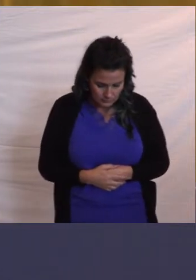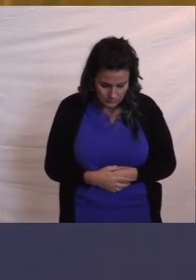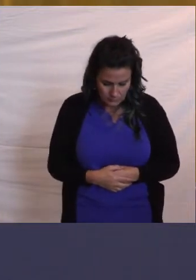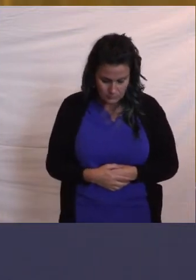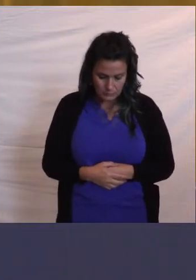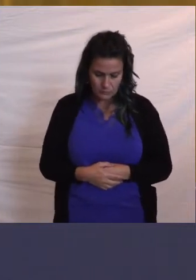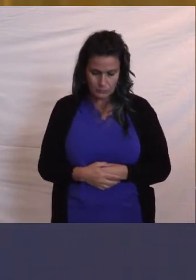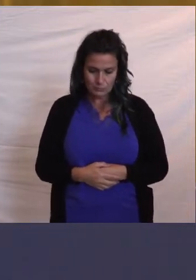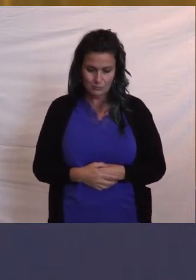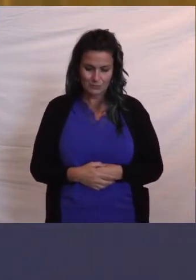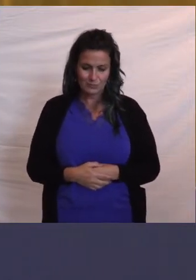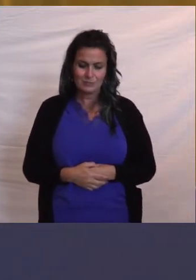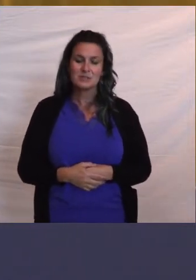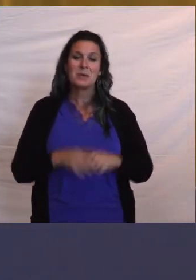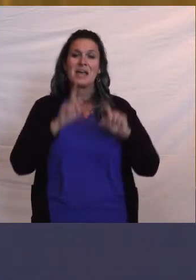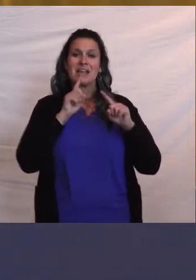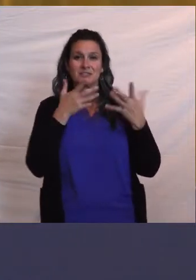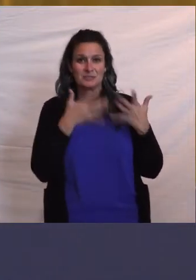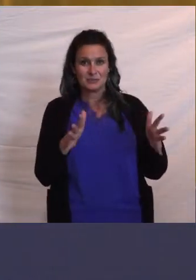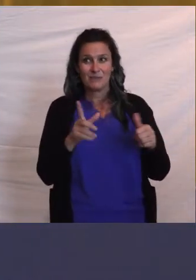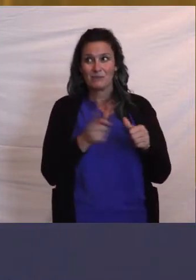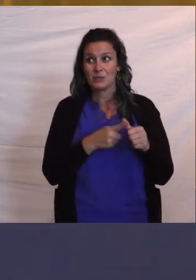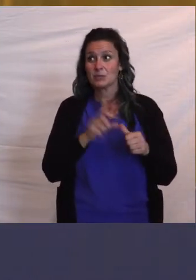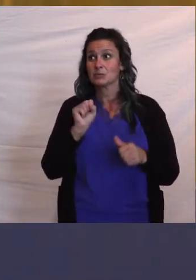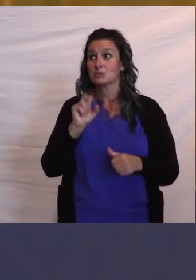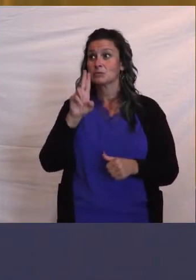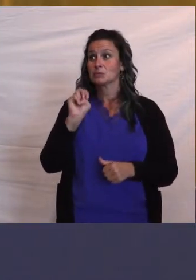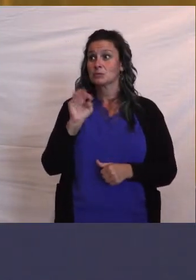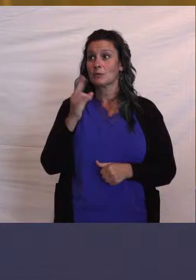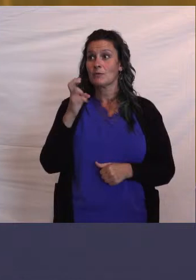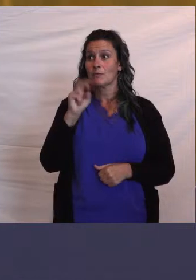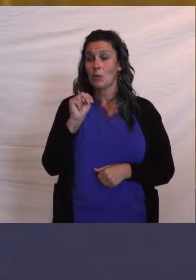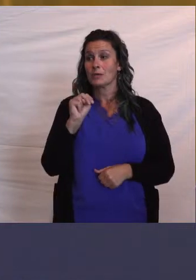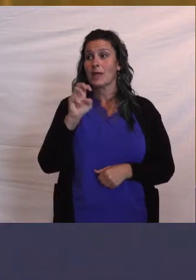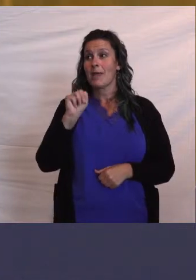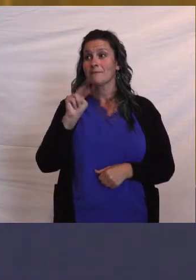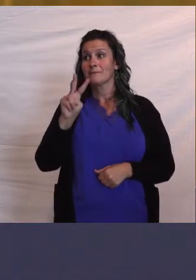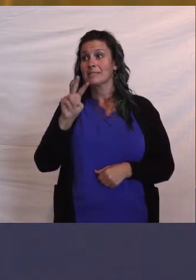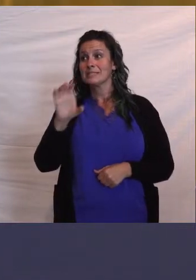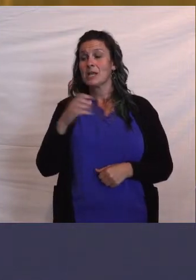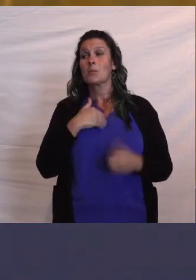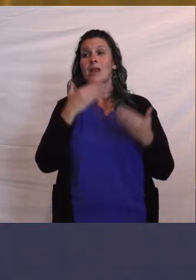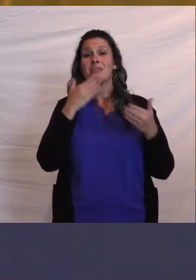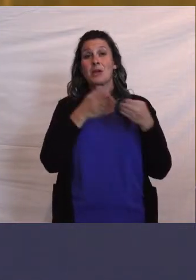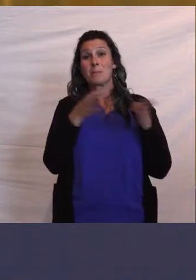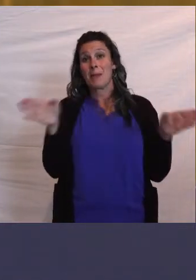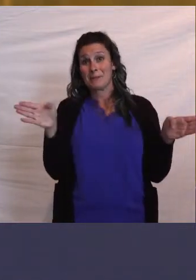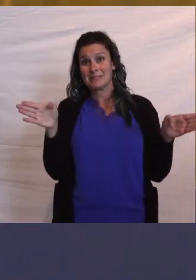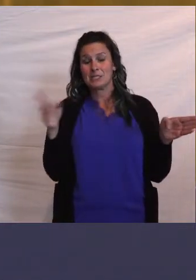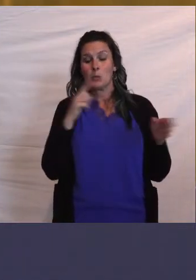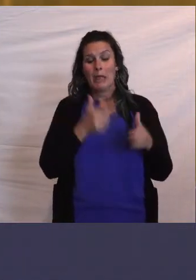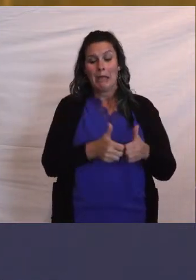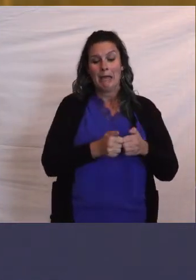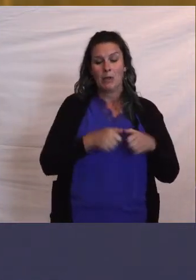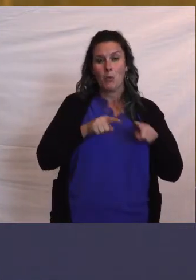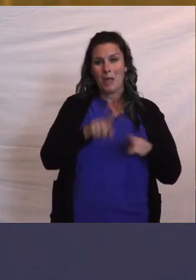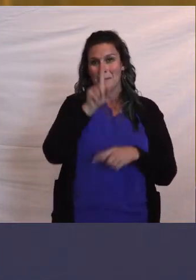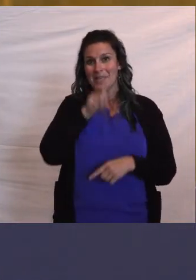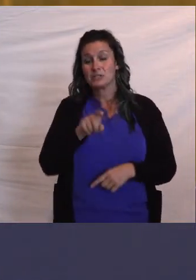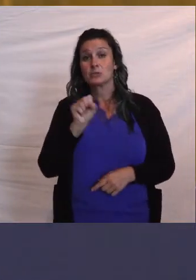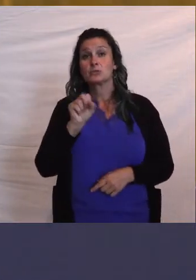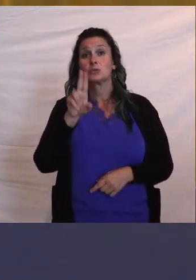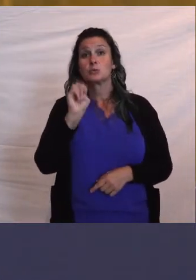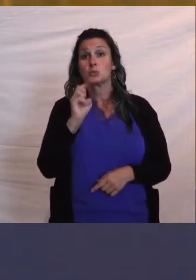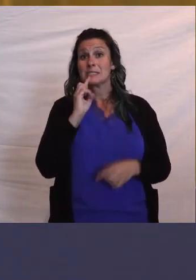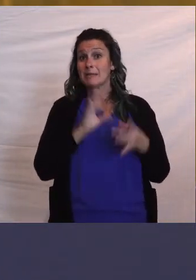if I answered that first that Sue Fulton from the Motor Vehicles Commission, I want to thank her publicly, would come to me while I was answering that. So Sue says